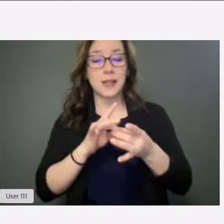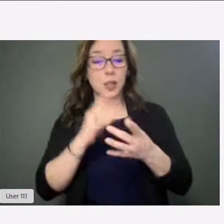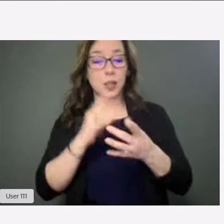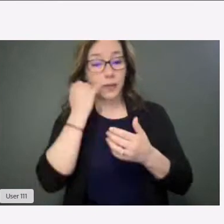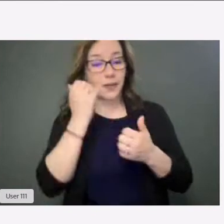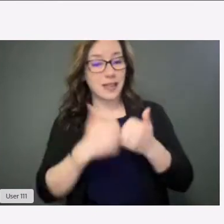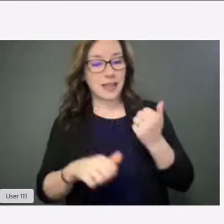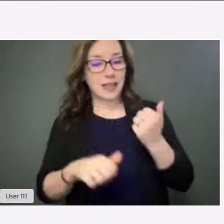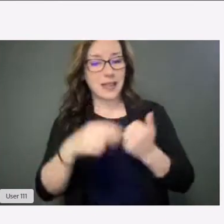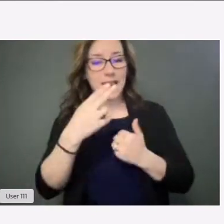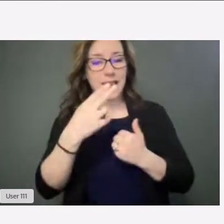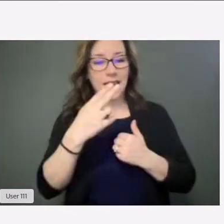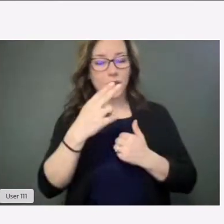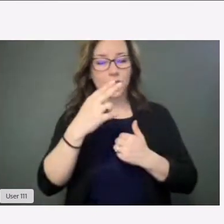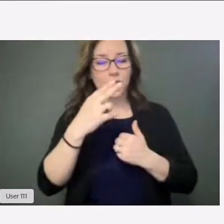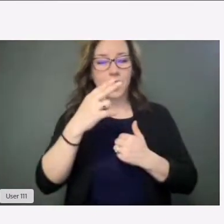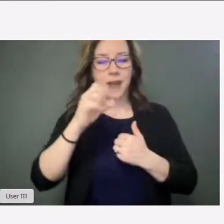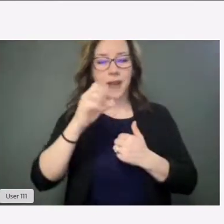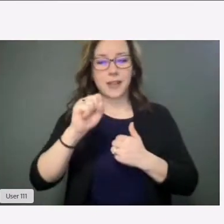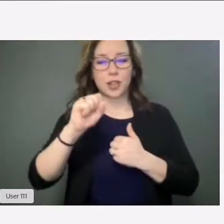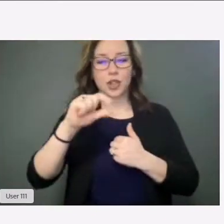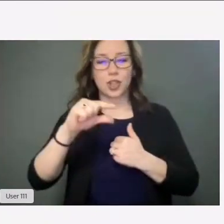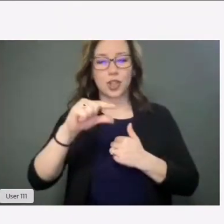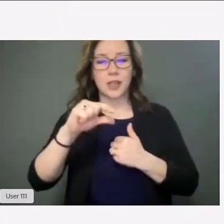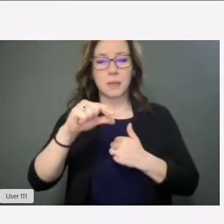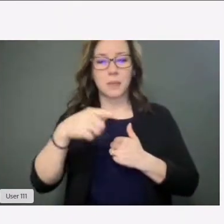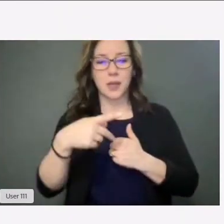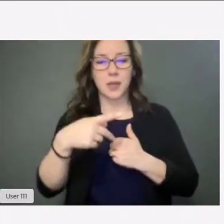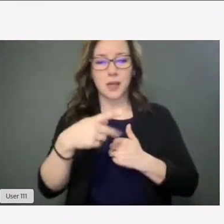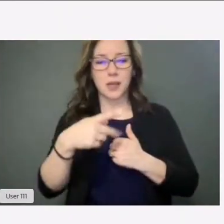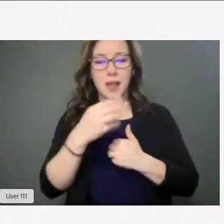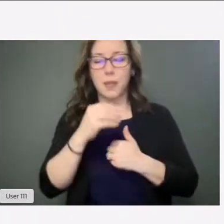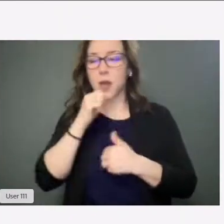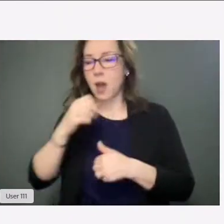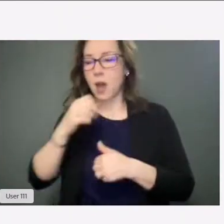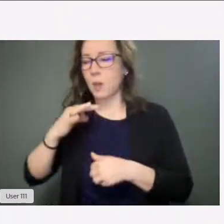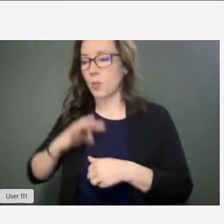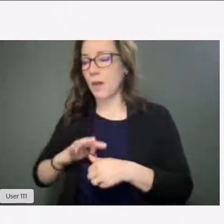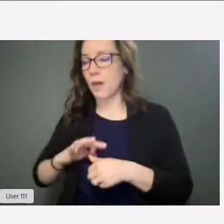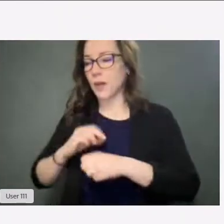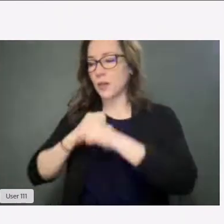the HSGP grant and the nonprofit security grant.